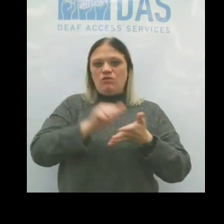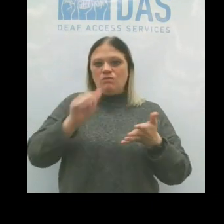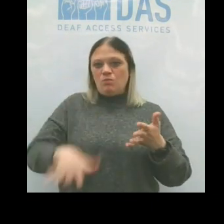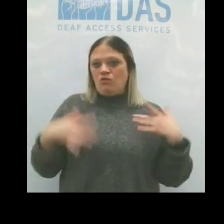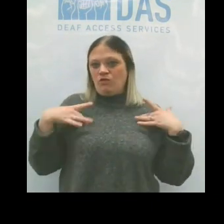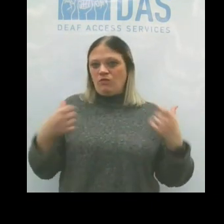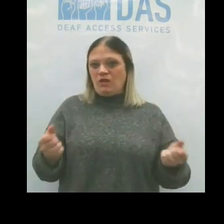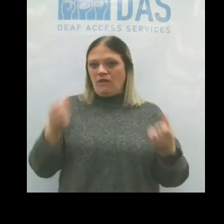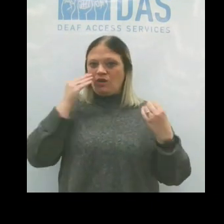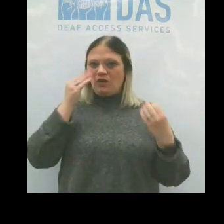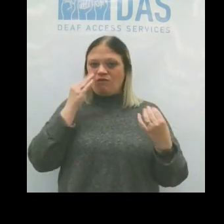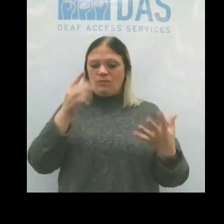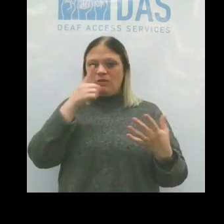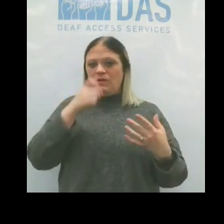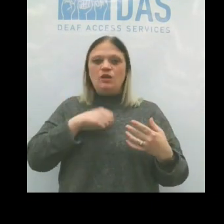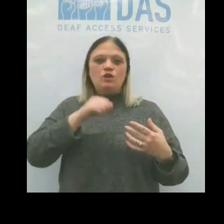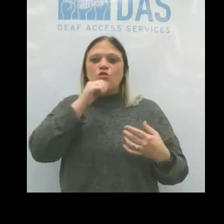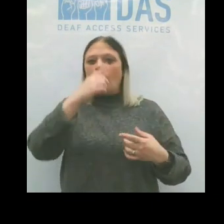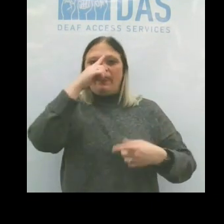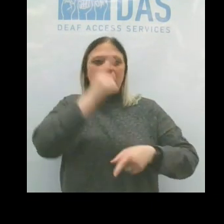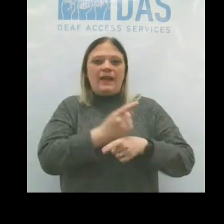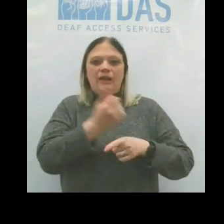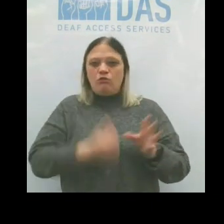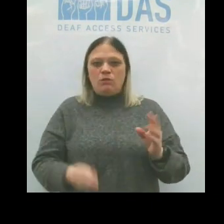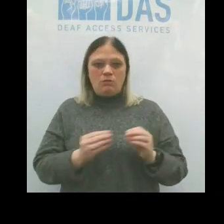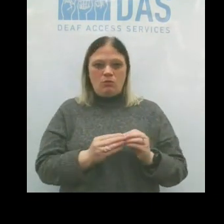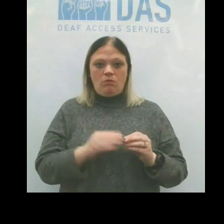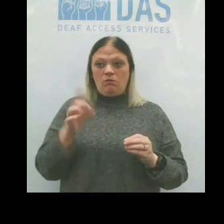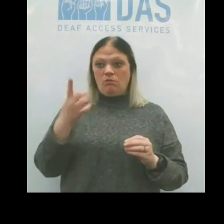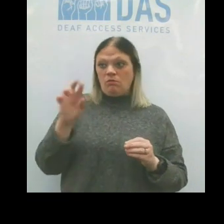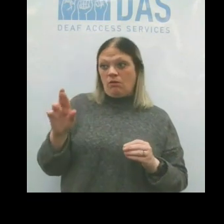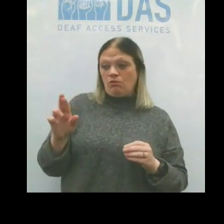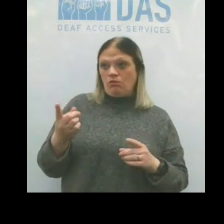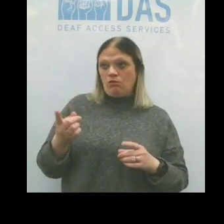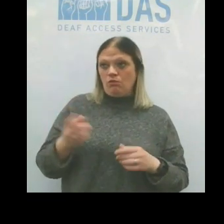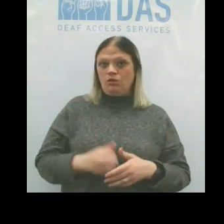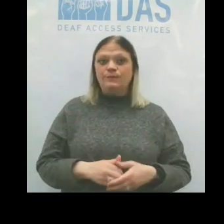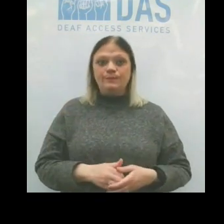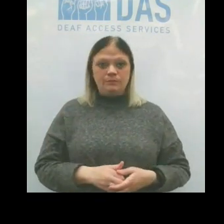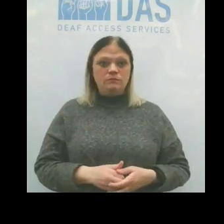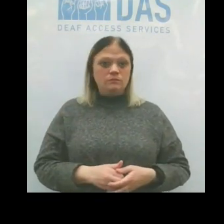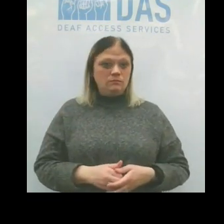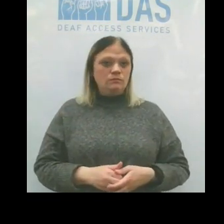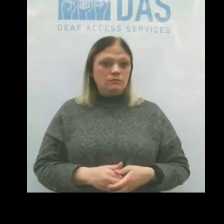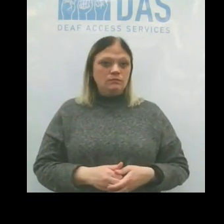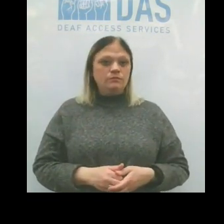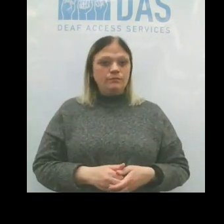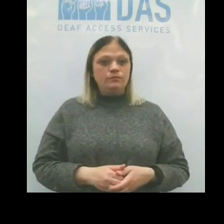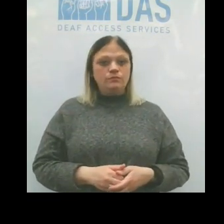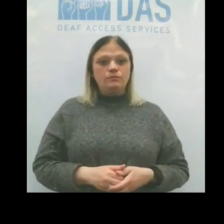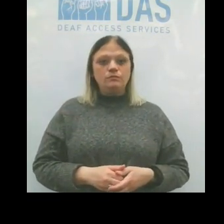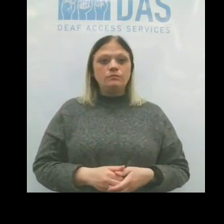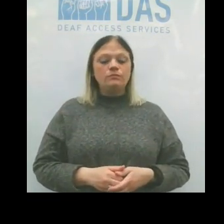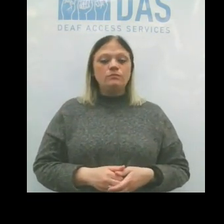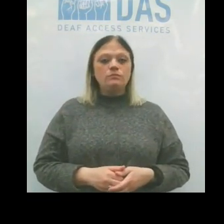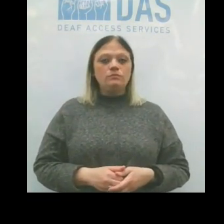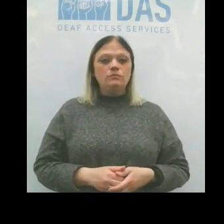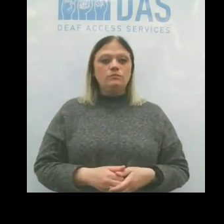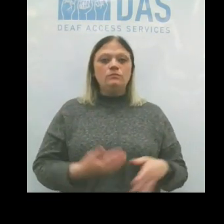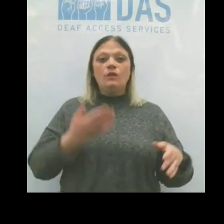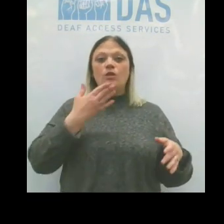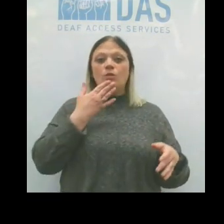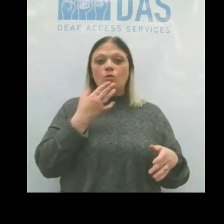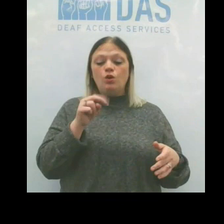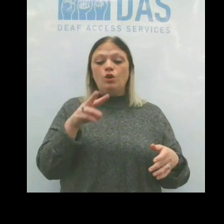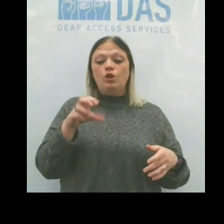website, because we did not think it was accurate. Dr. Burstein, would you like to talk a little bit more about this? Sure, yeah, thank you. So we know, the good news